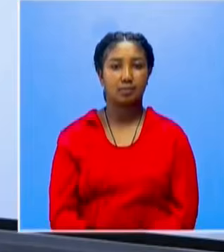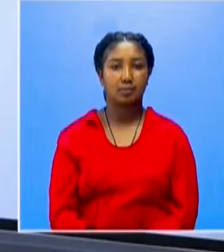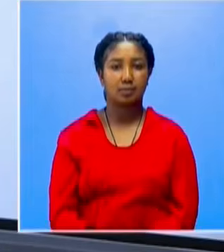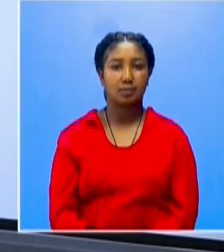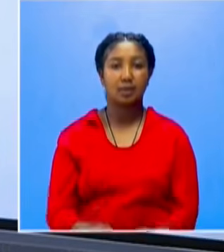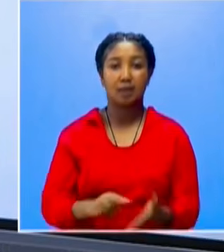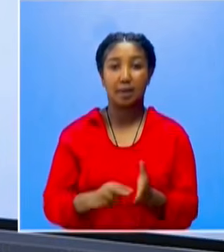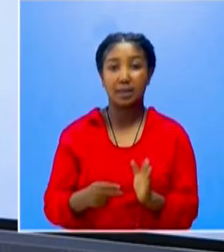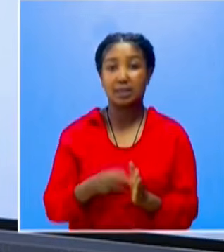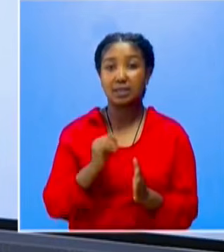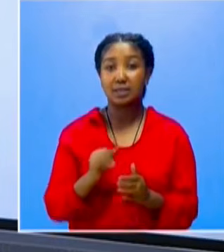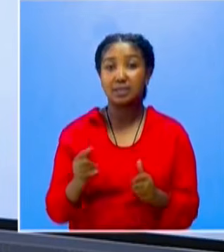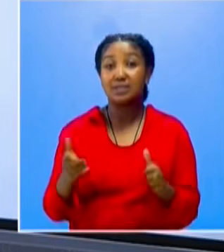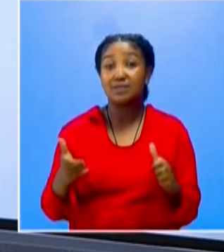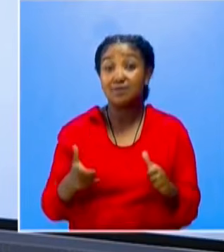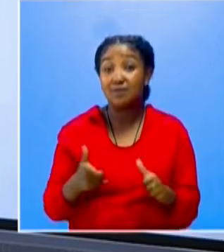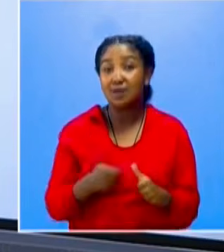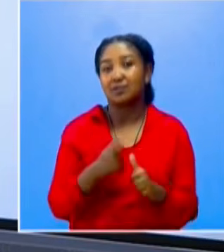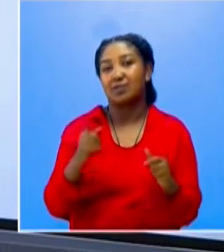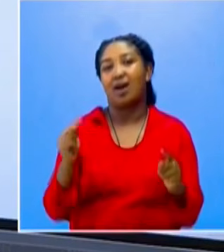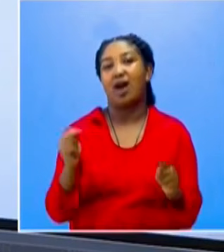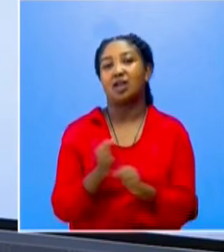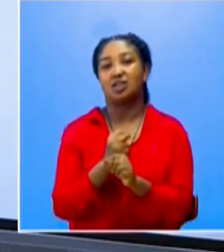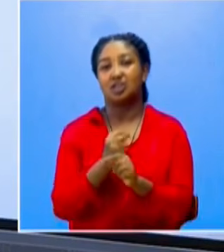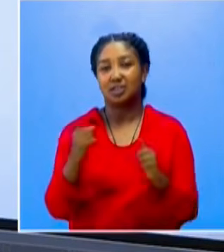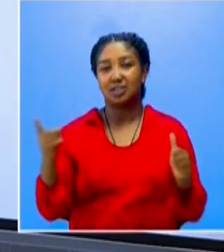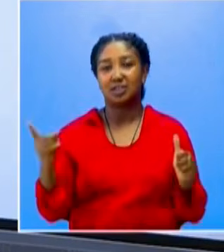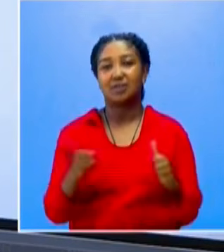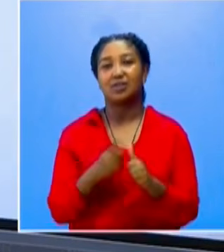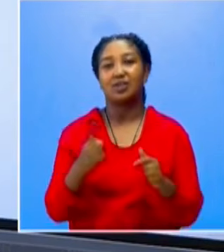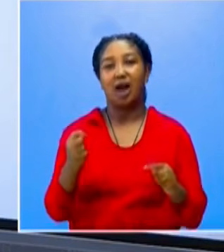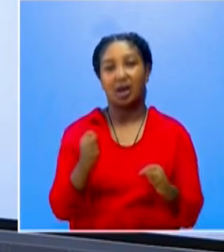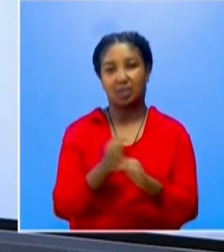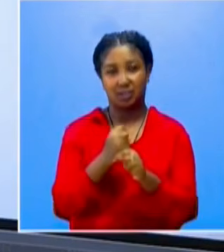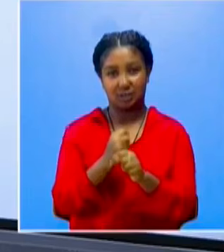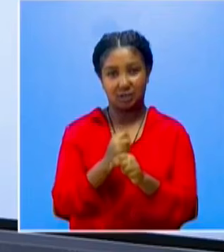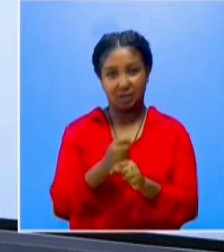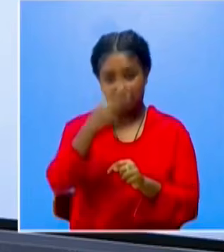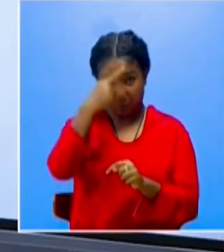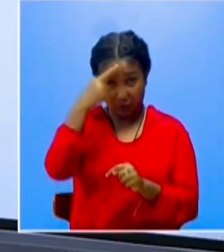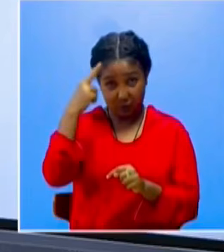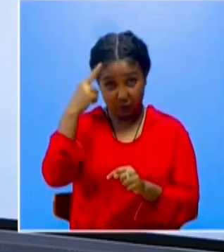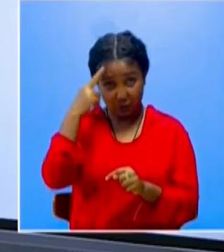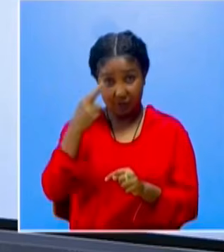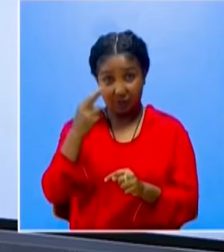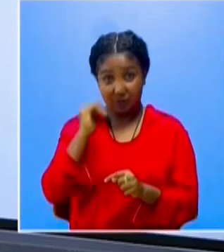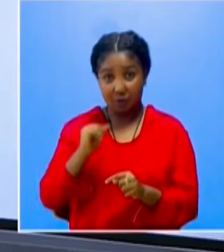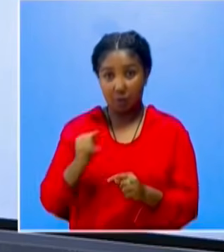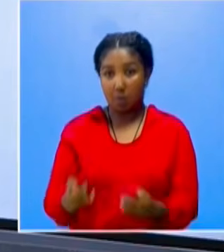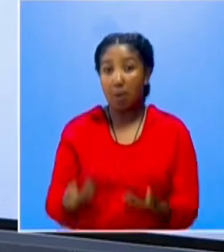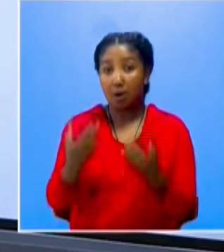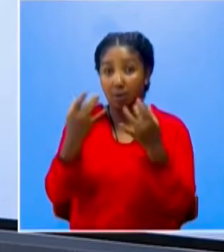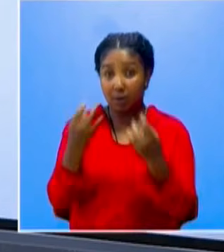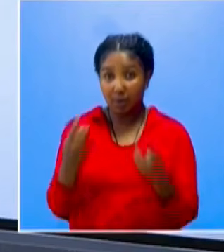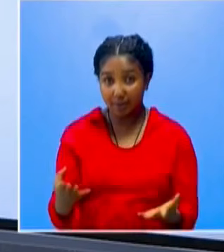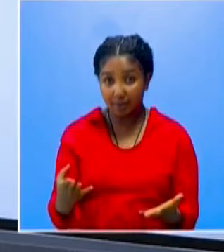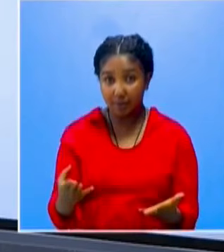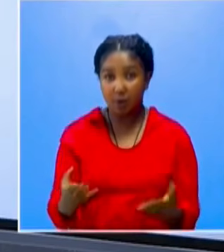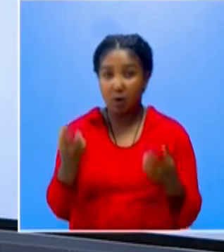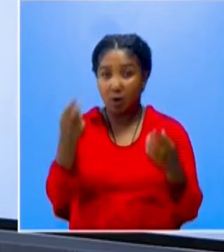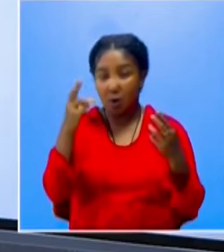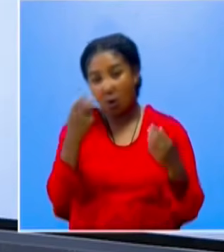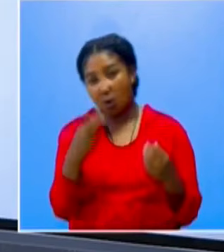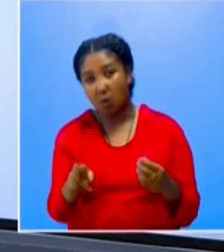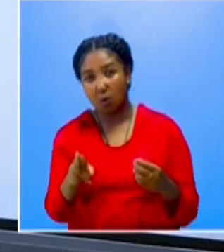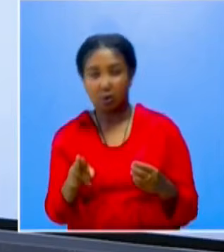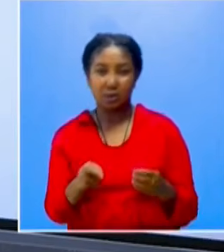That means it is the first action, right? It is the first action. Because if there was no burn of trash, or